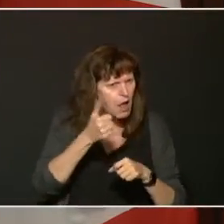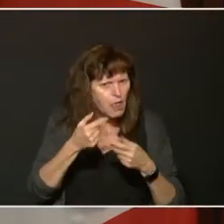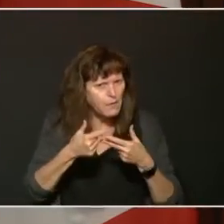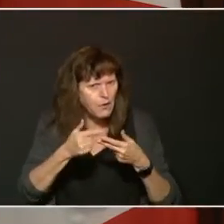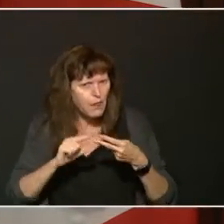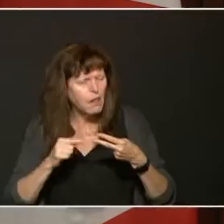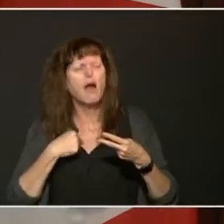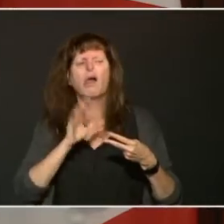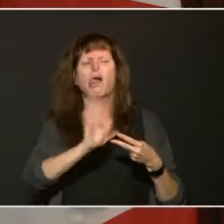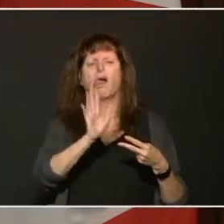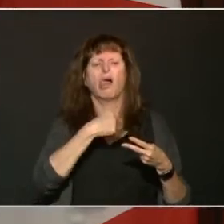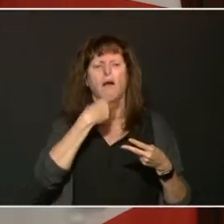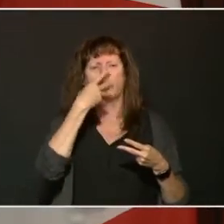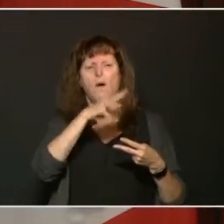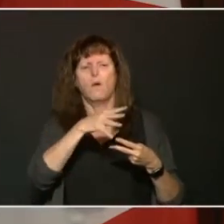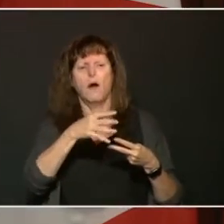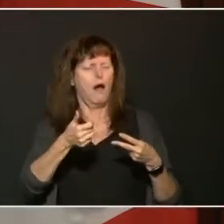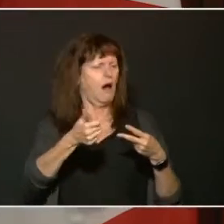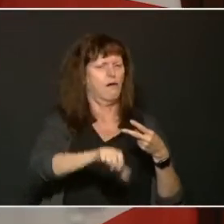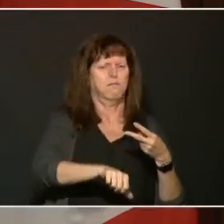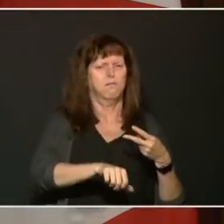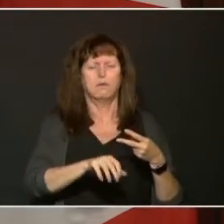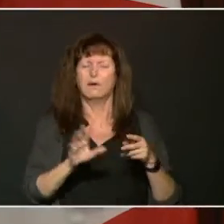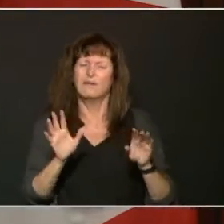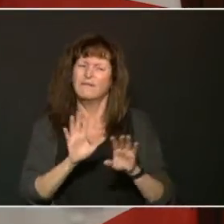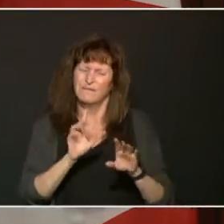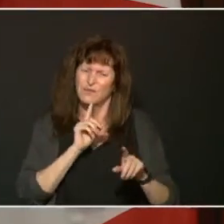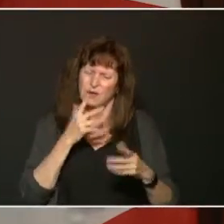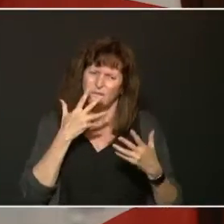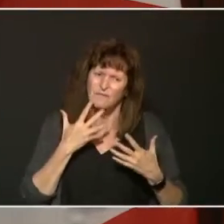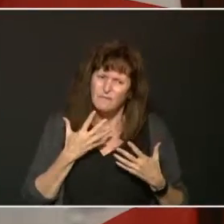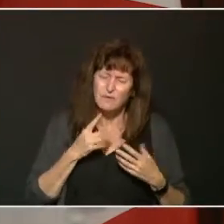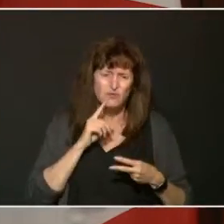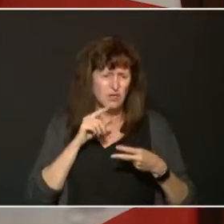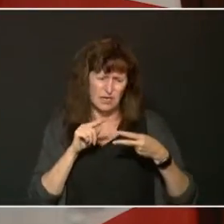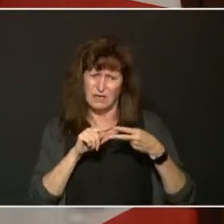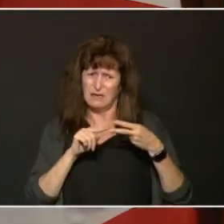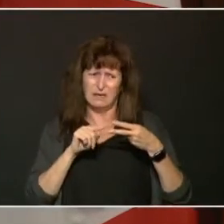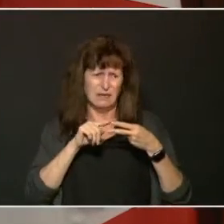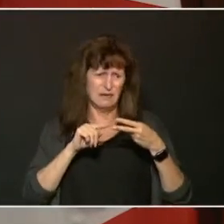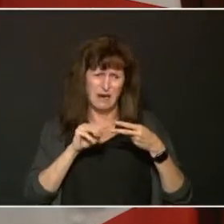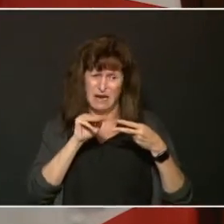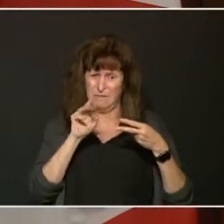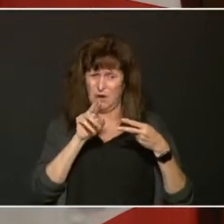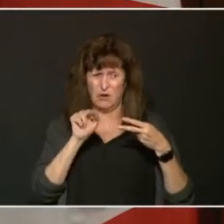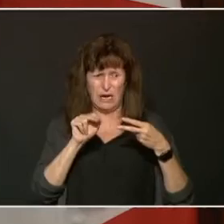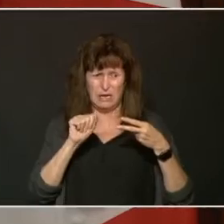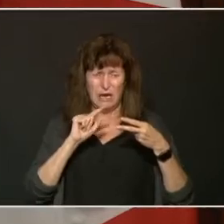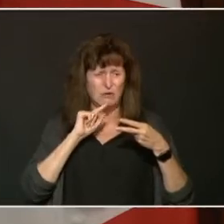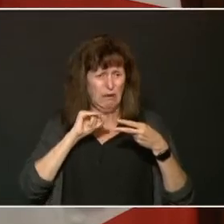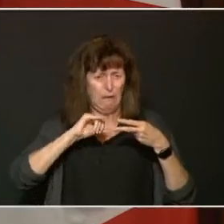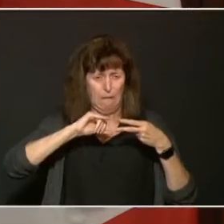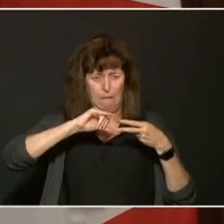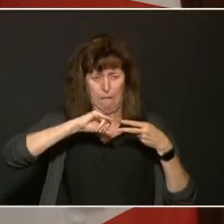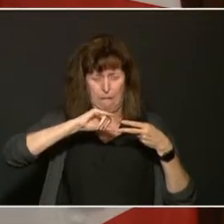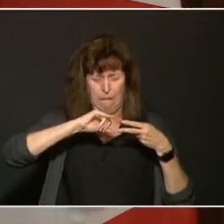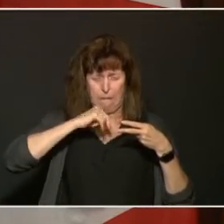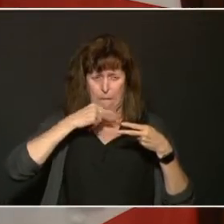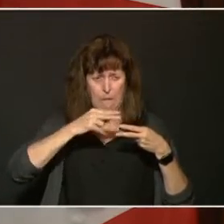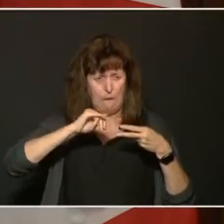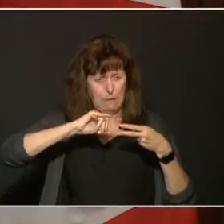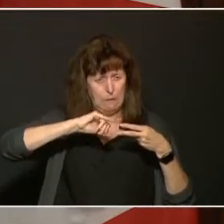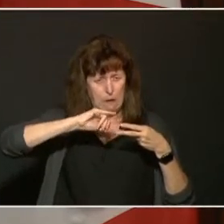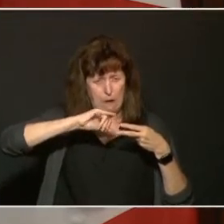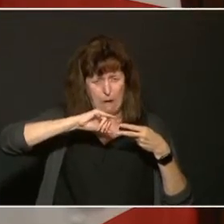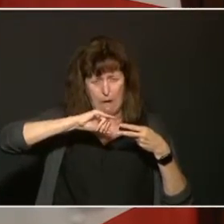We consider them to be the same vaccine. They have the same characteristics, as Dr. Moore said. And I think, how are we